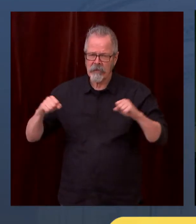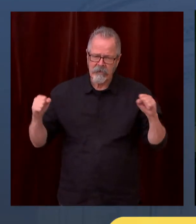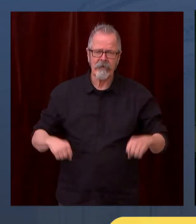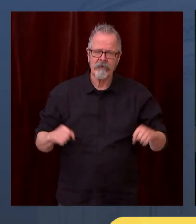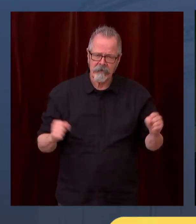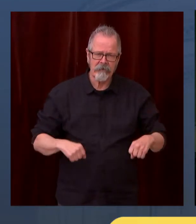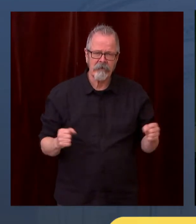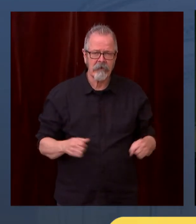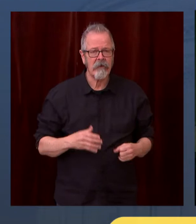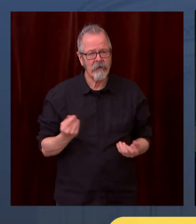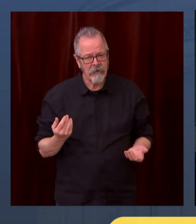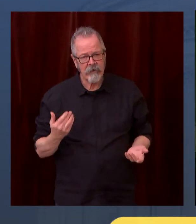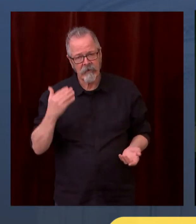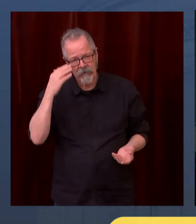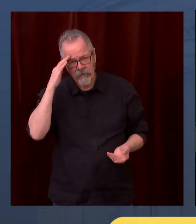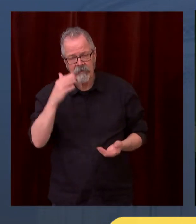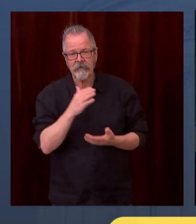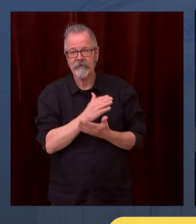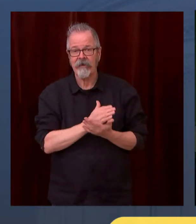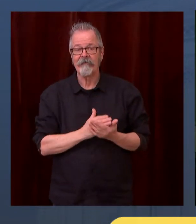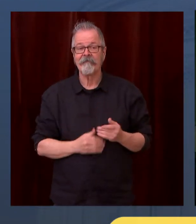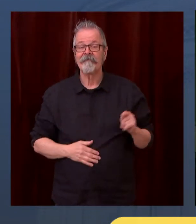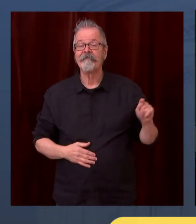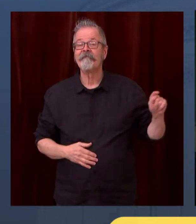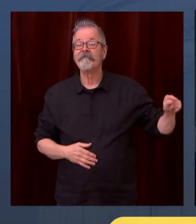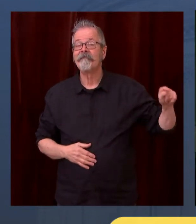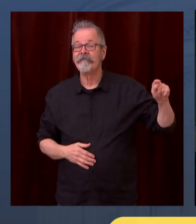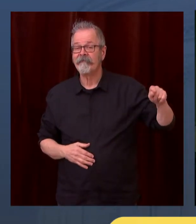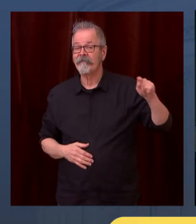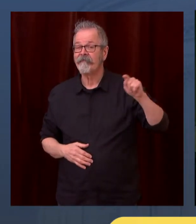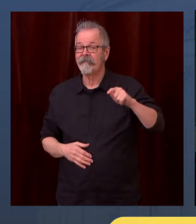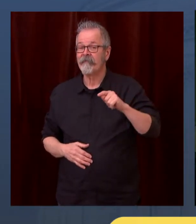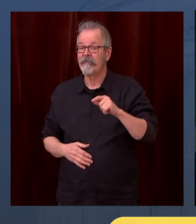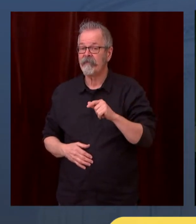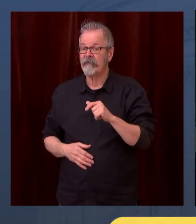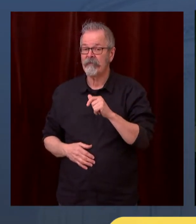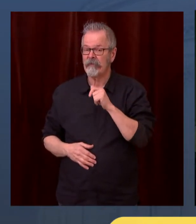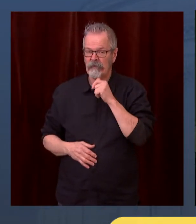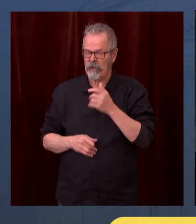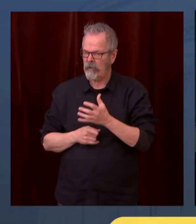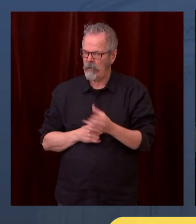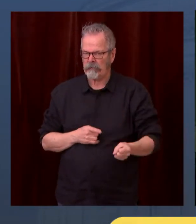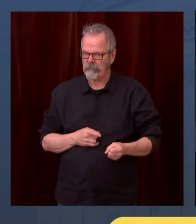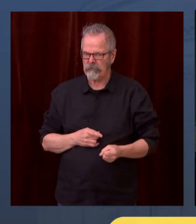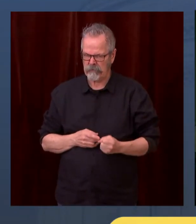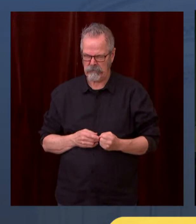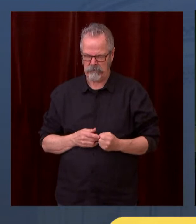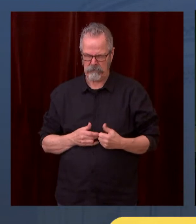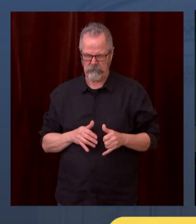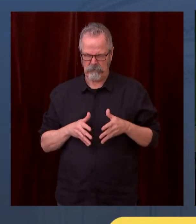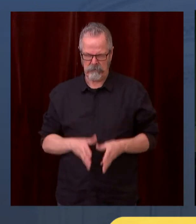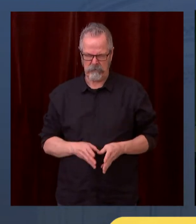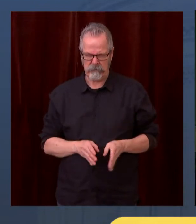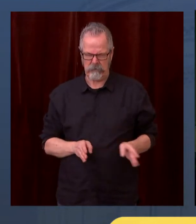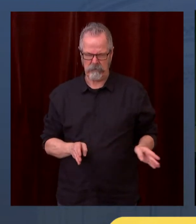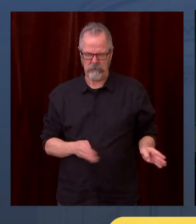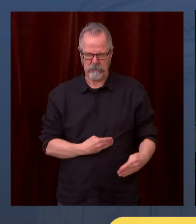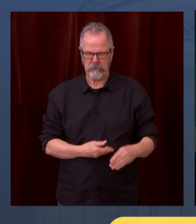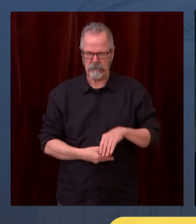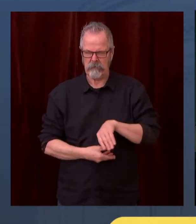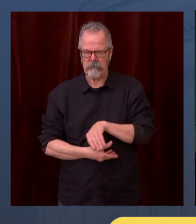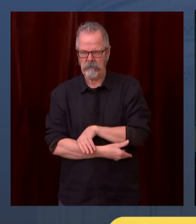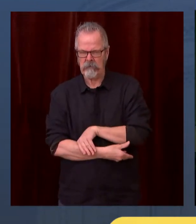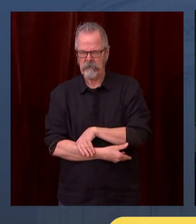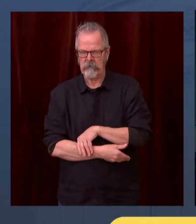where we're seeing, as you mentioned, there are times where we're seeing that those some providers, very small number, have not been able to do that. And we want